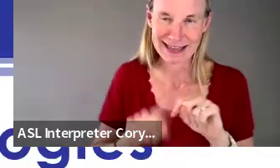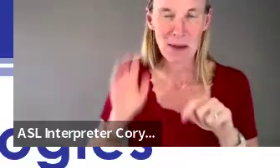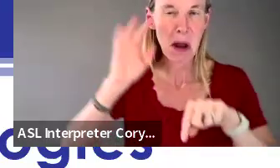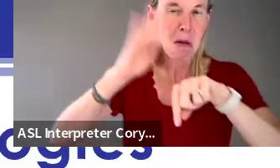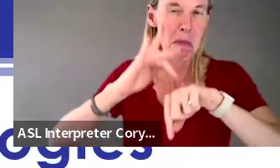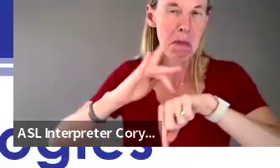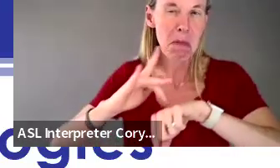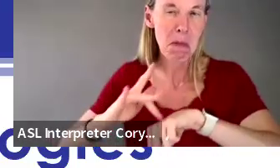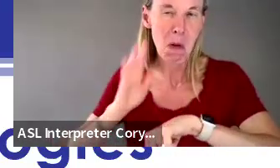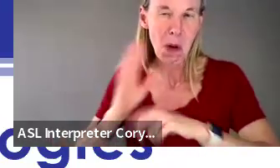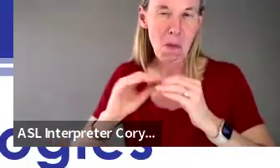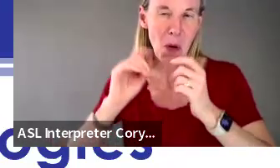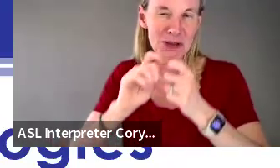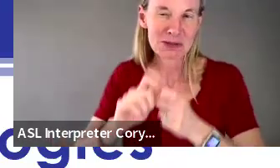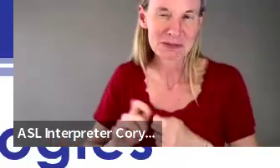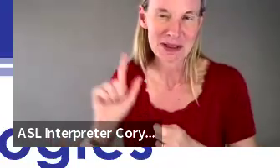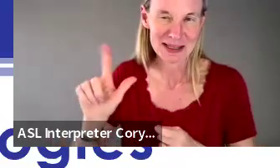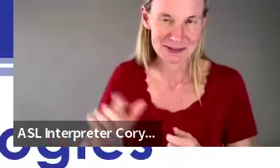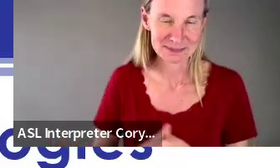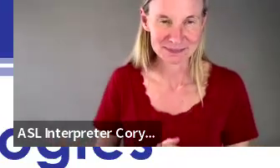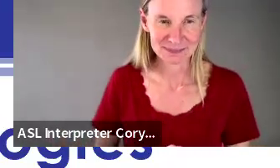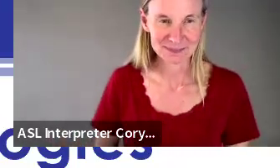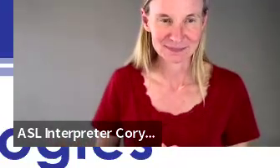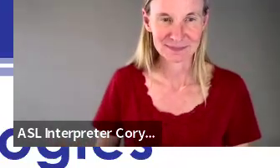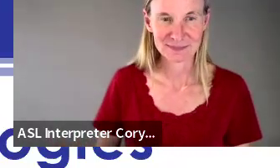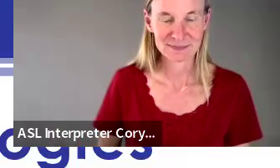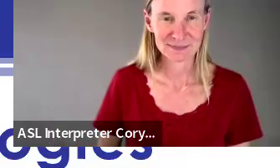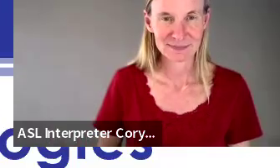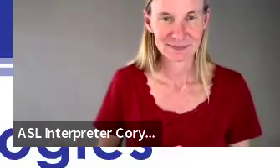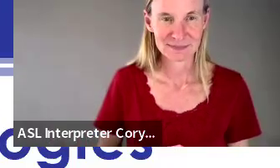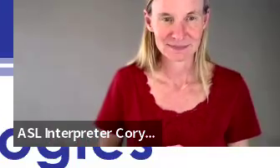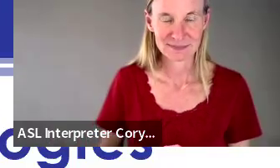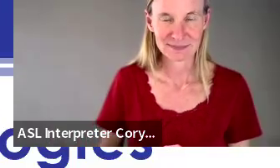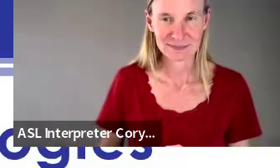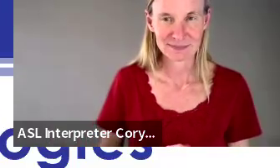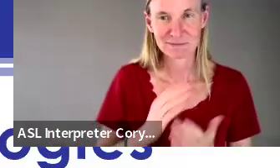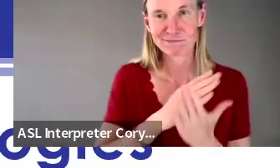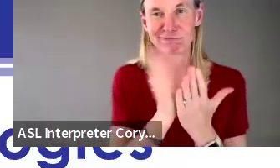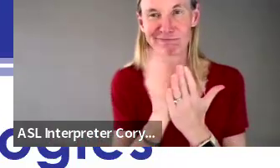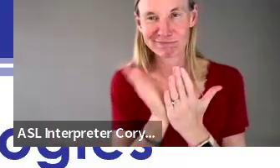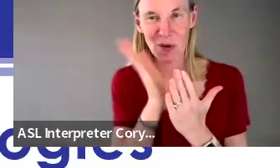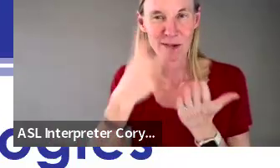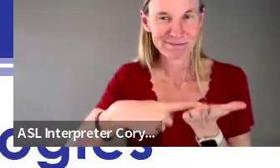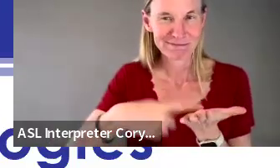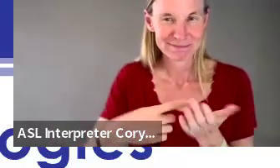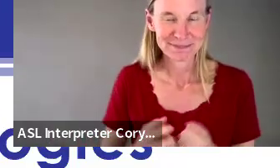on more specifics around these technologies um, in the latter half of this presentation.